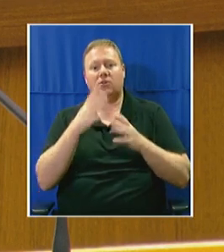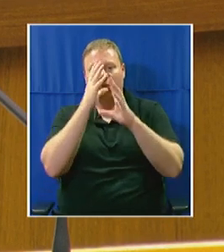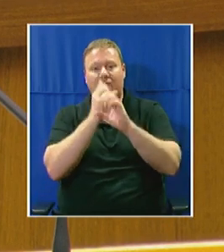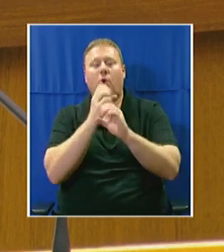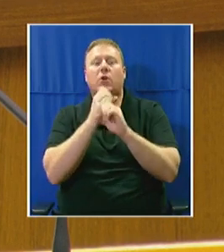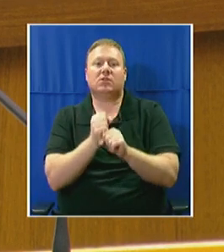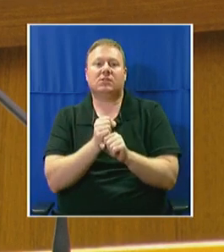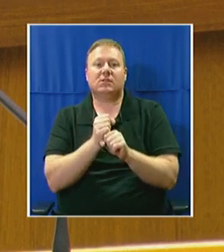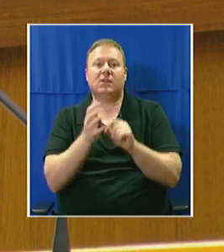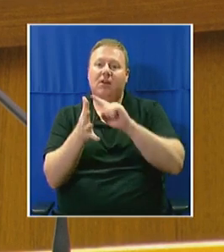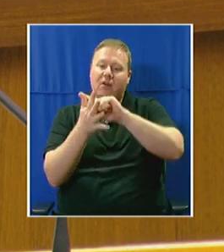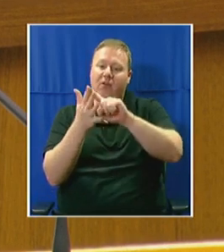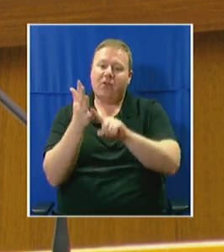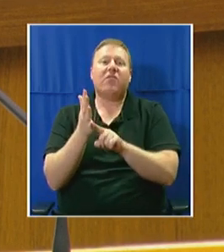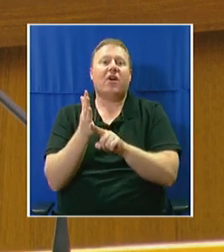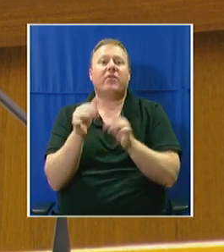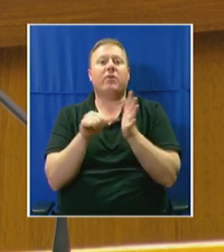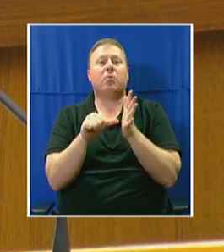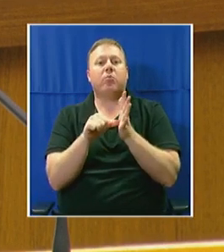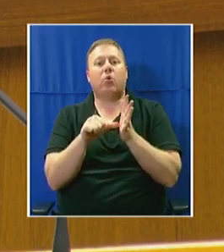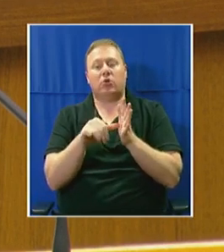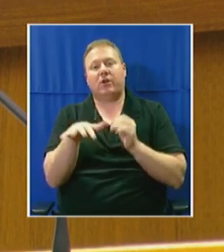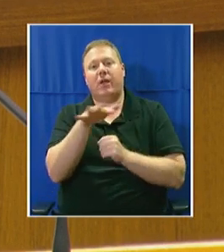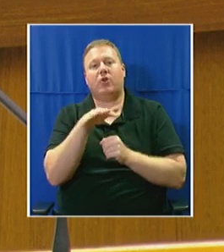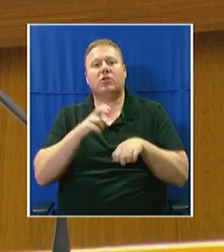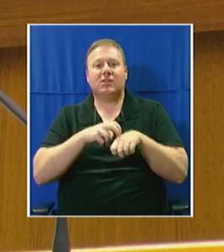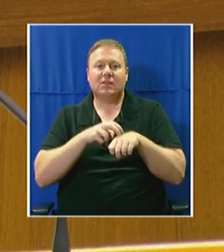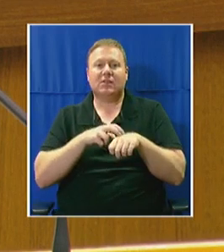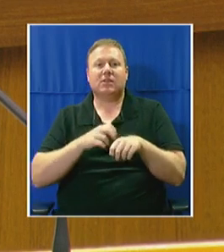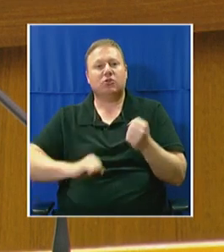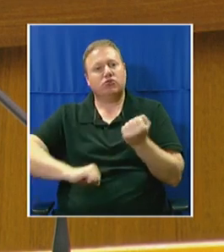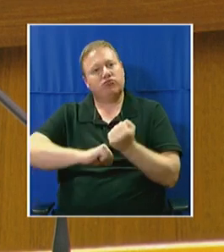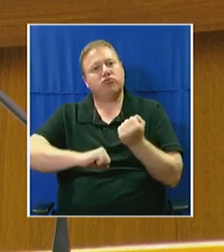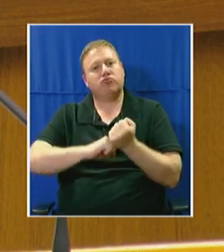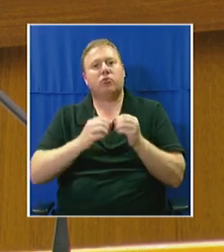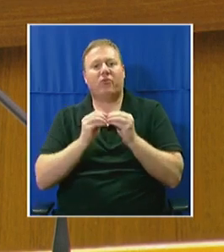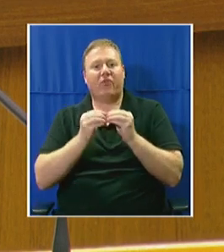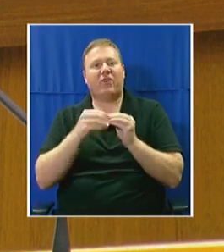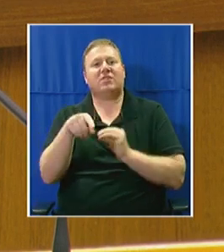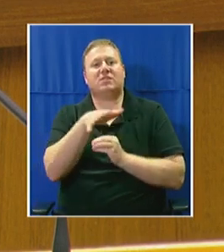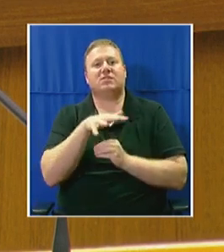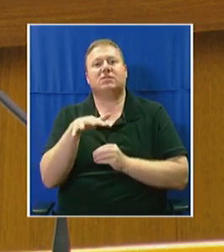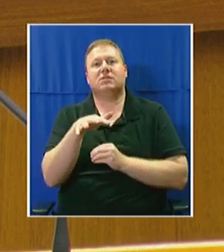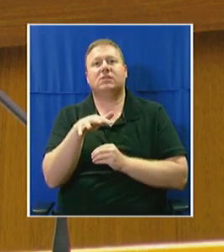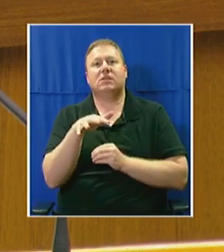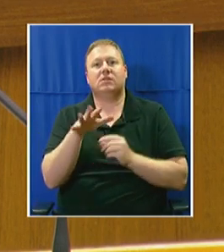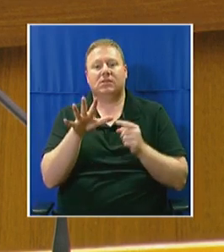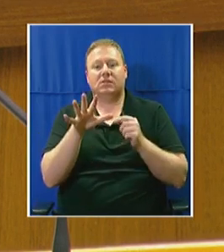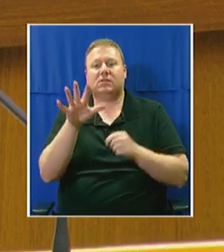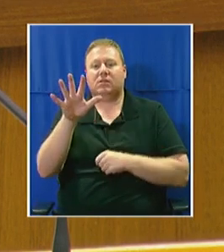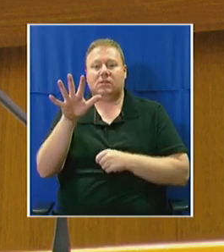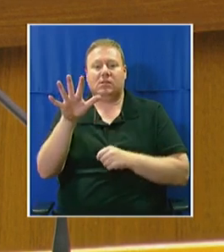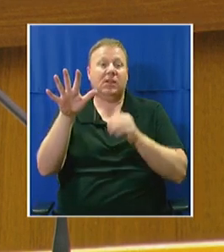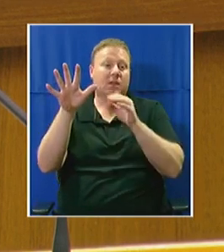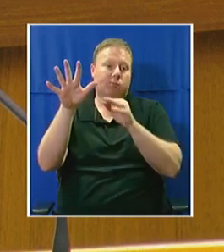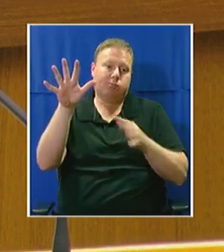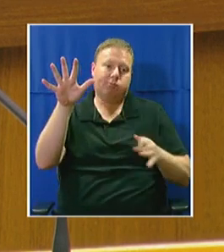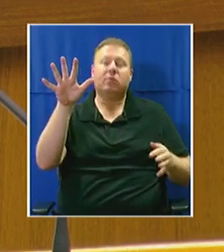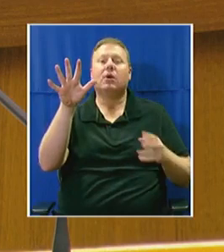areas as measures to strengthen the existing interventions as well as introducing new measures among these